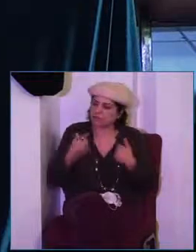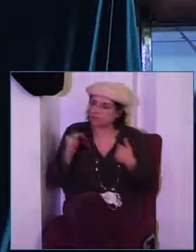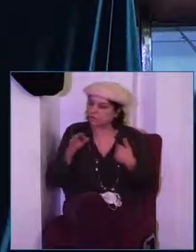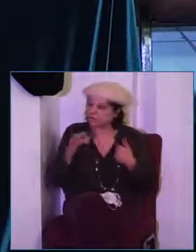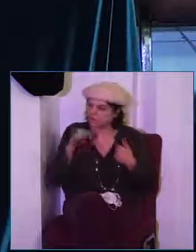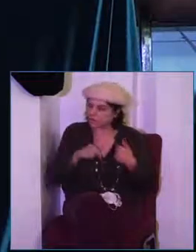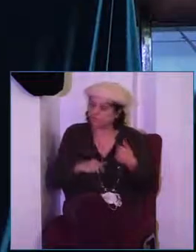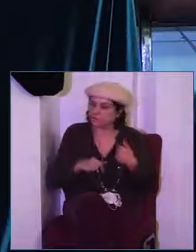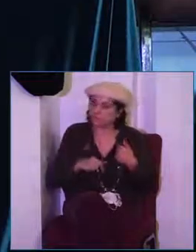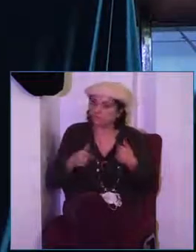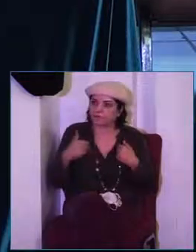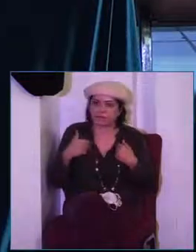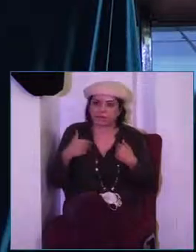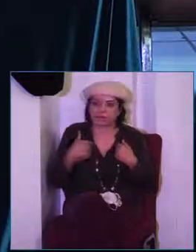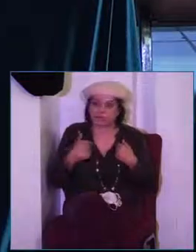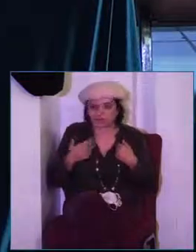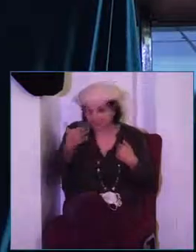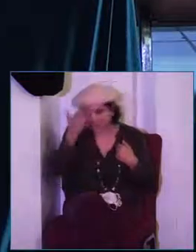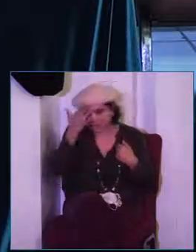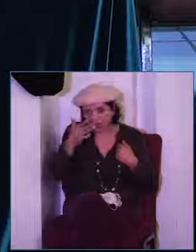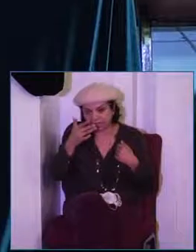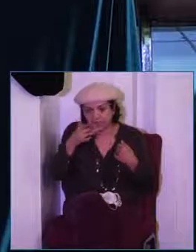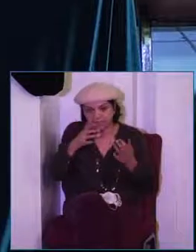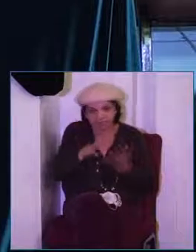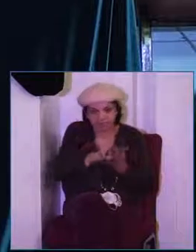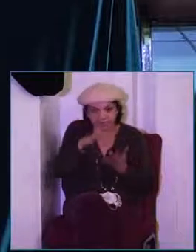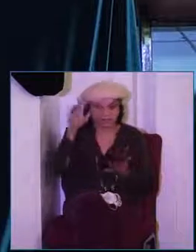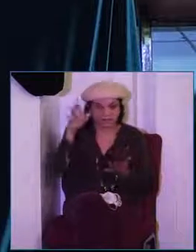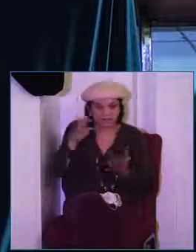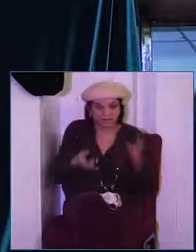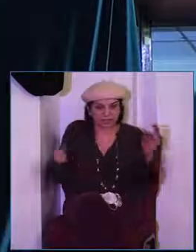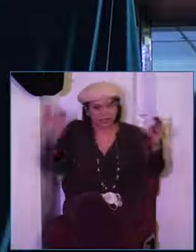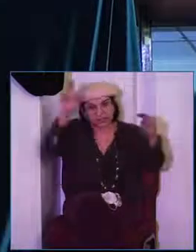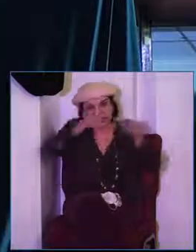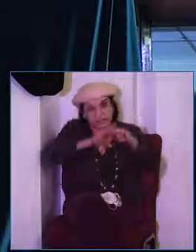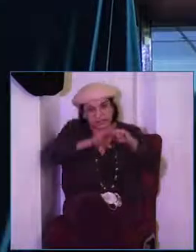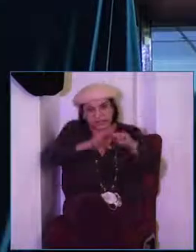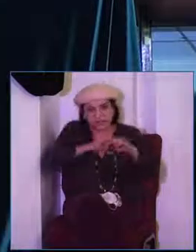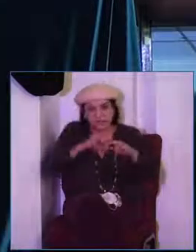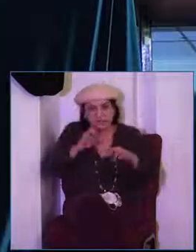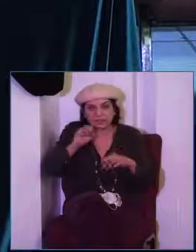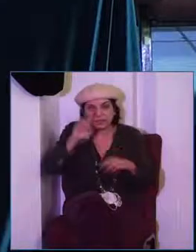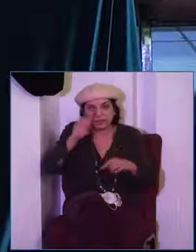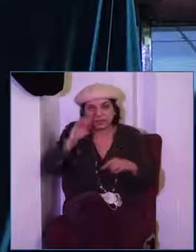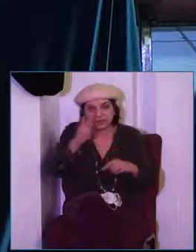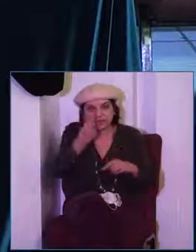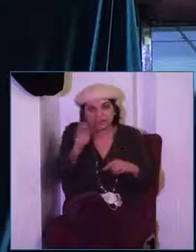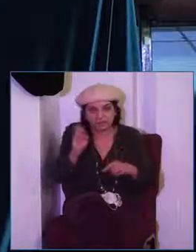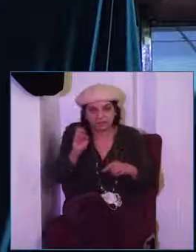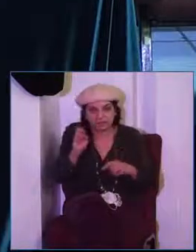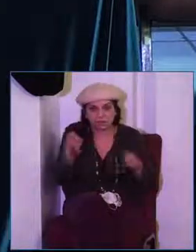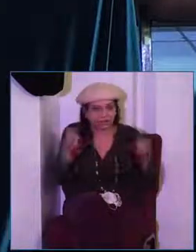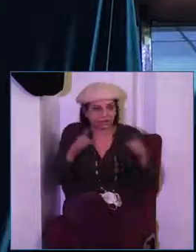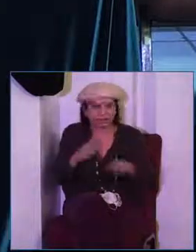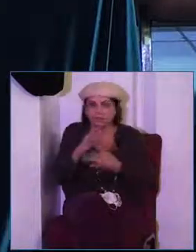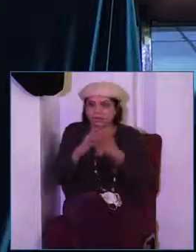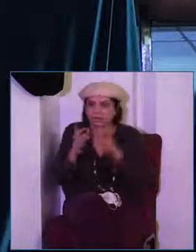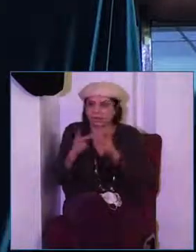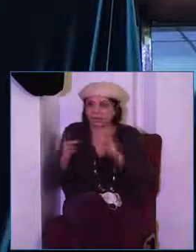a surge going on in all 50 states, and there are some places in the world that have another lockdown